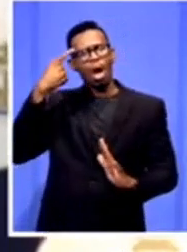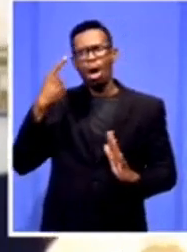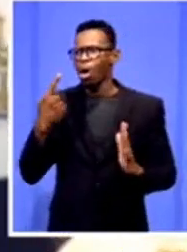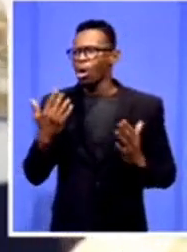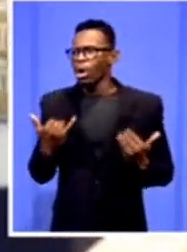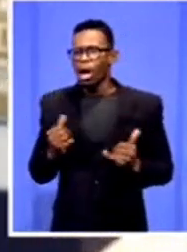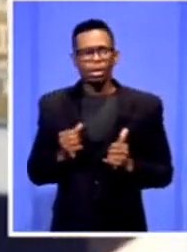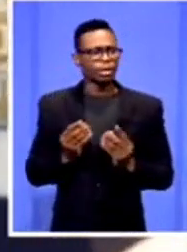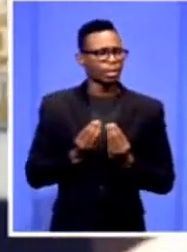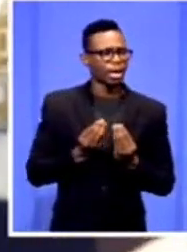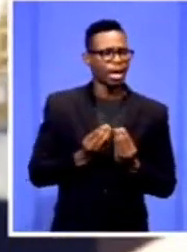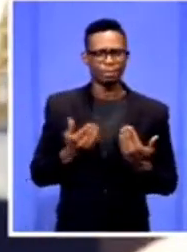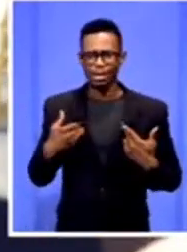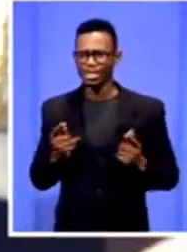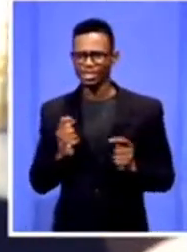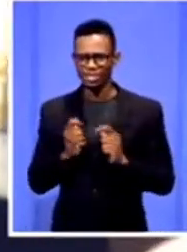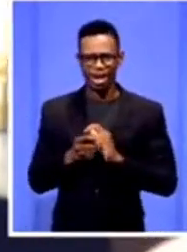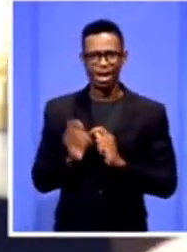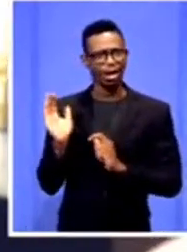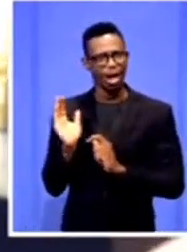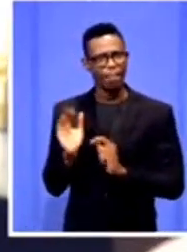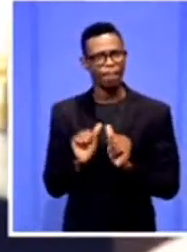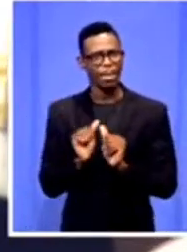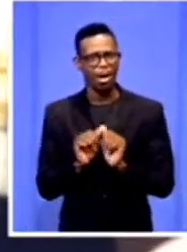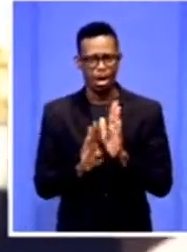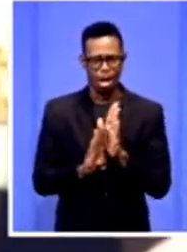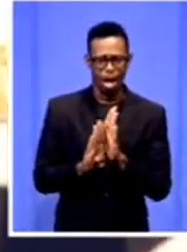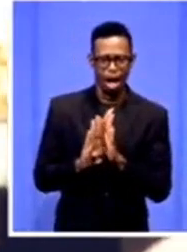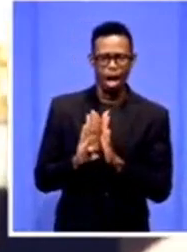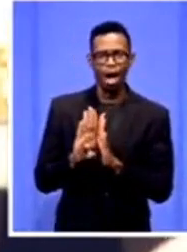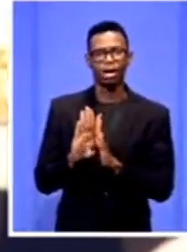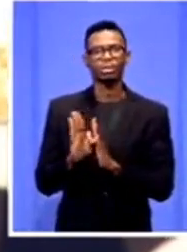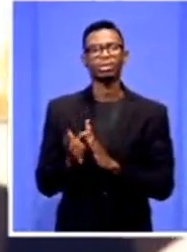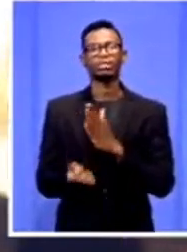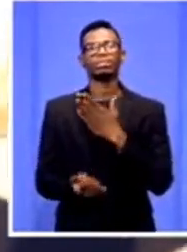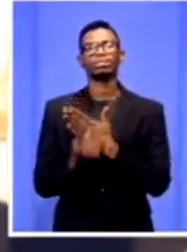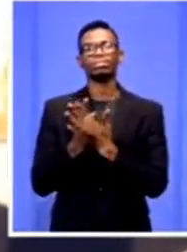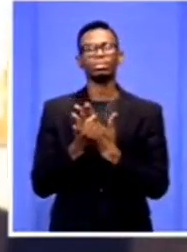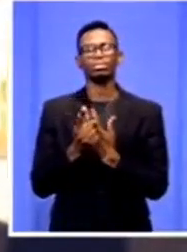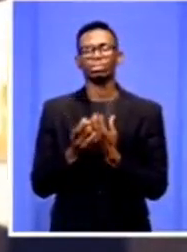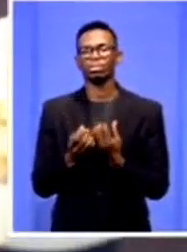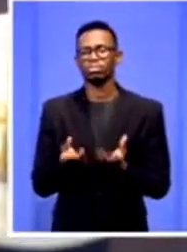better, Omicron with high infection rates surfaced.